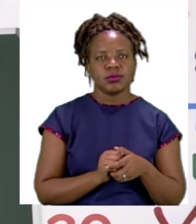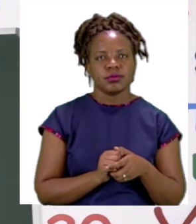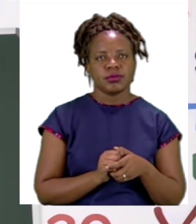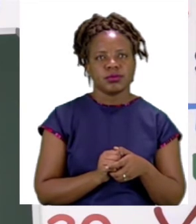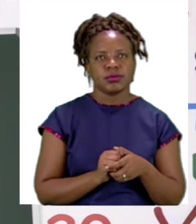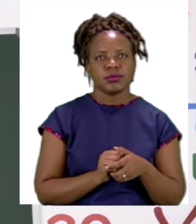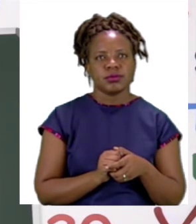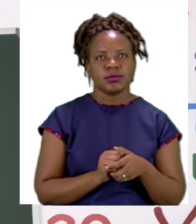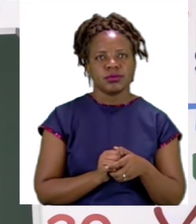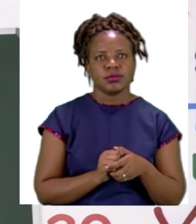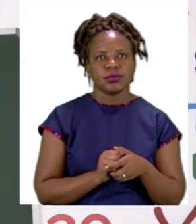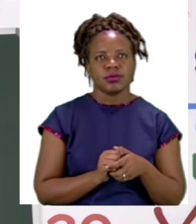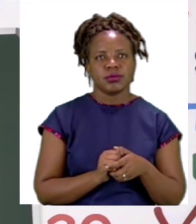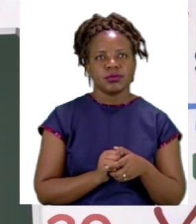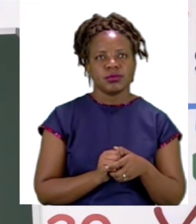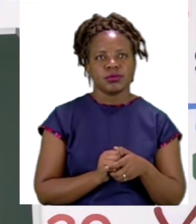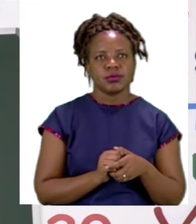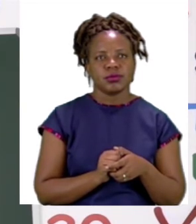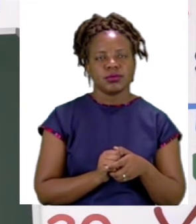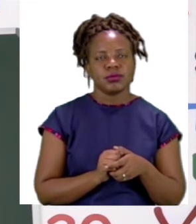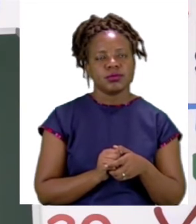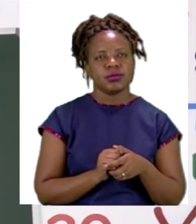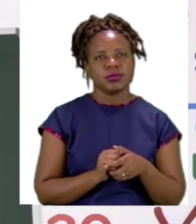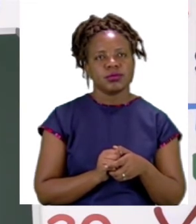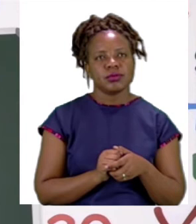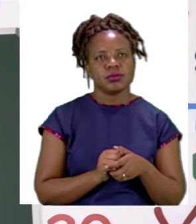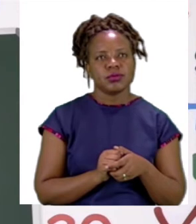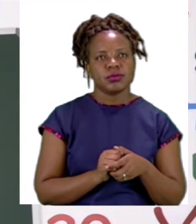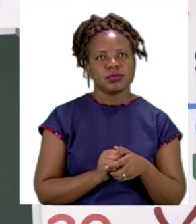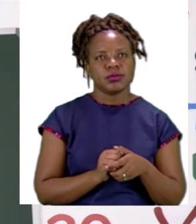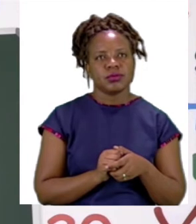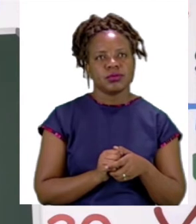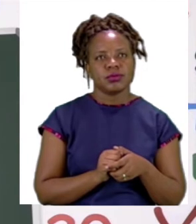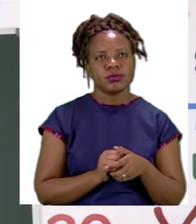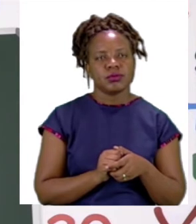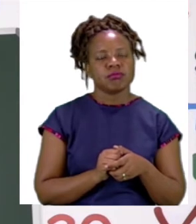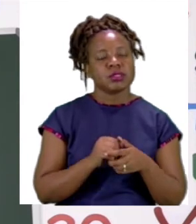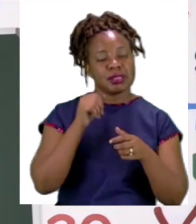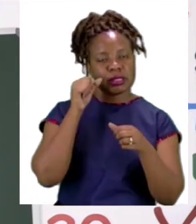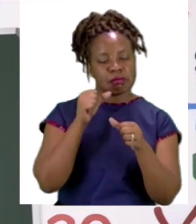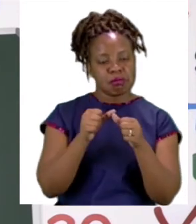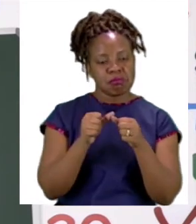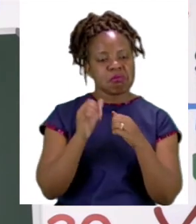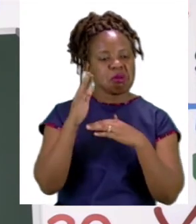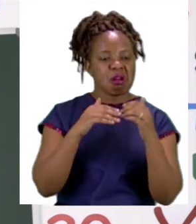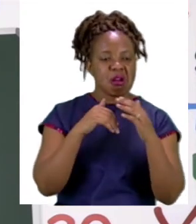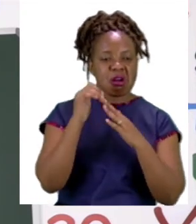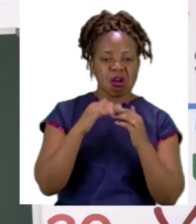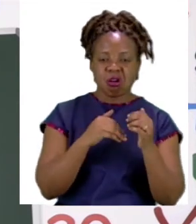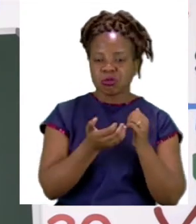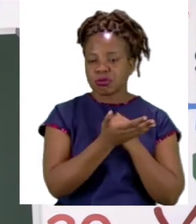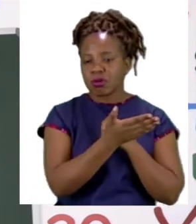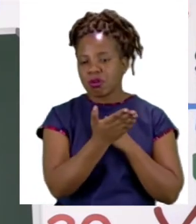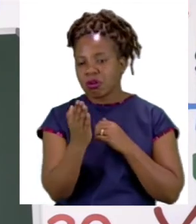Now, before I continue the sentence, remember, boys and girls, houses are built out of many different things. So you can